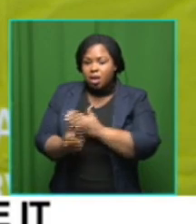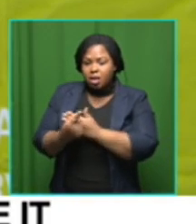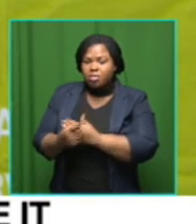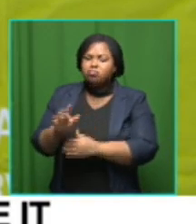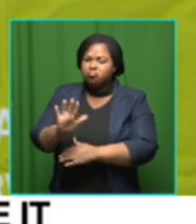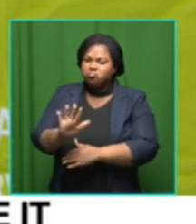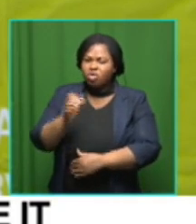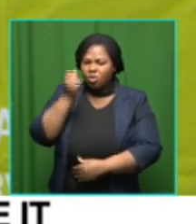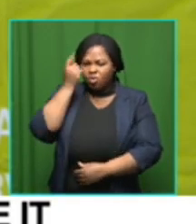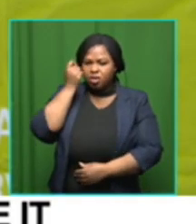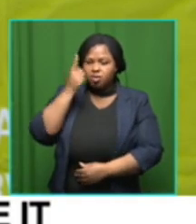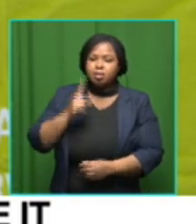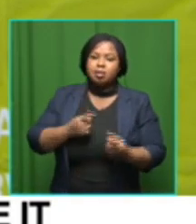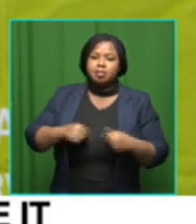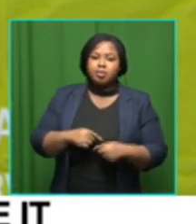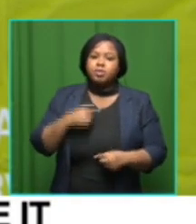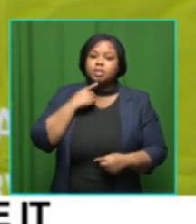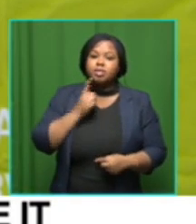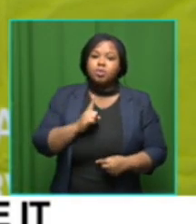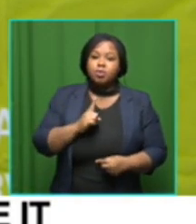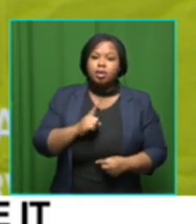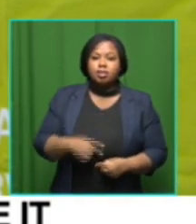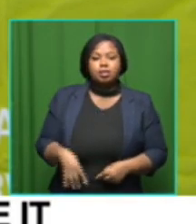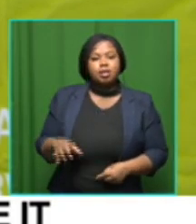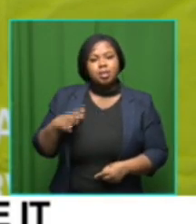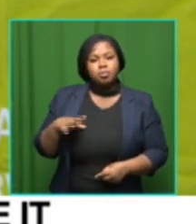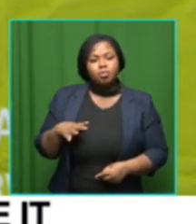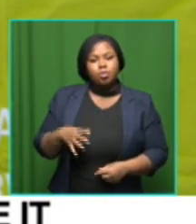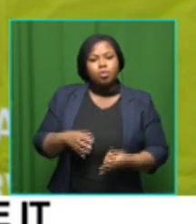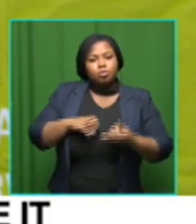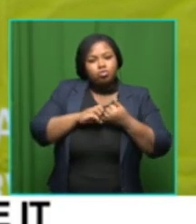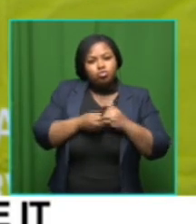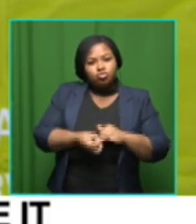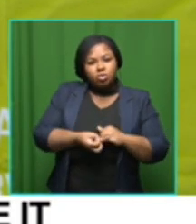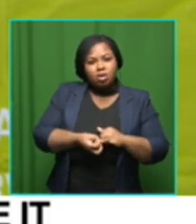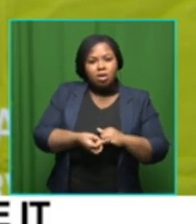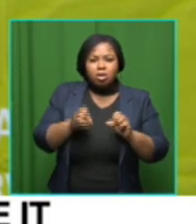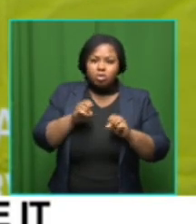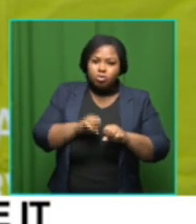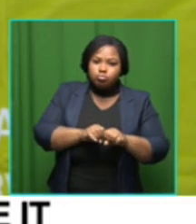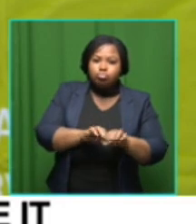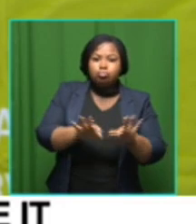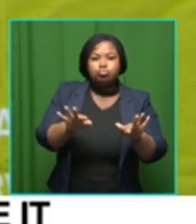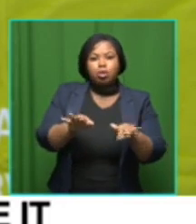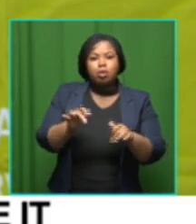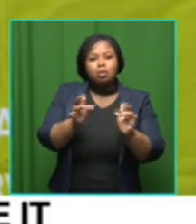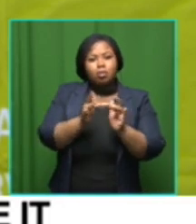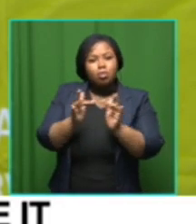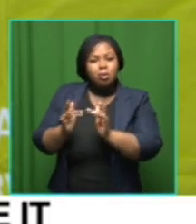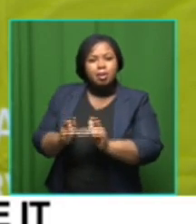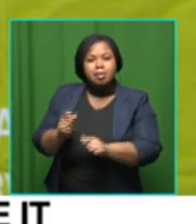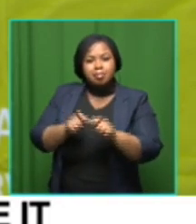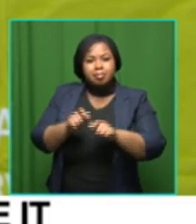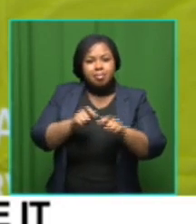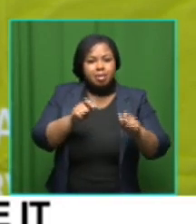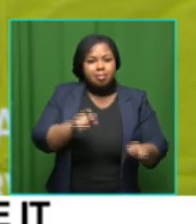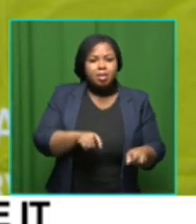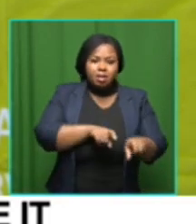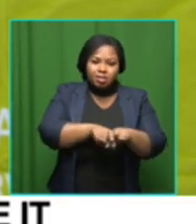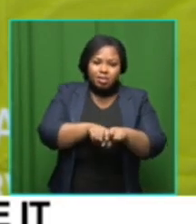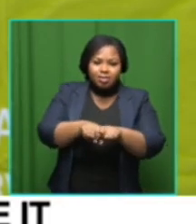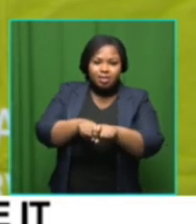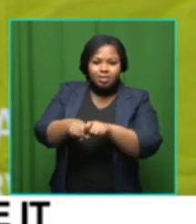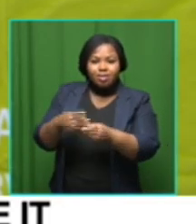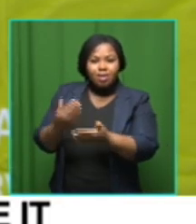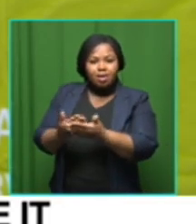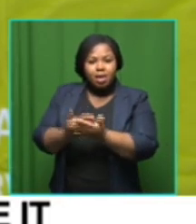understand that, but all we're saying is that that's all we've got, to try and reach out to as many people as possible to try and get them to be tested.